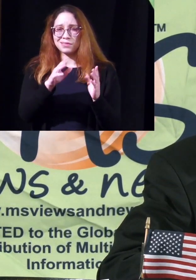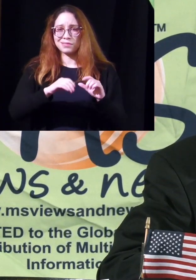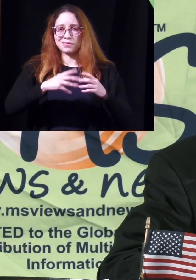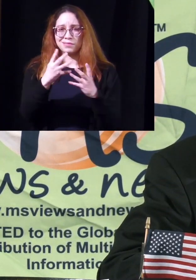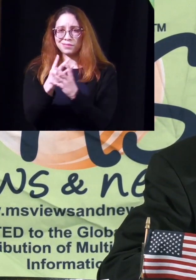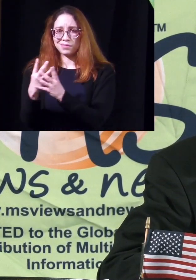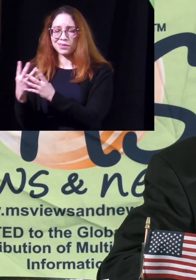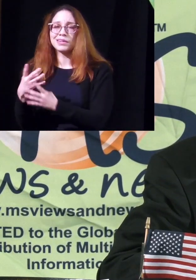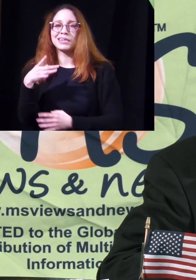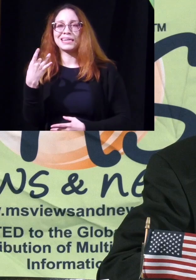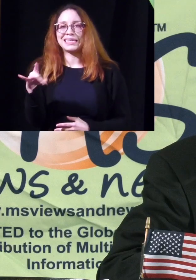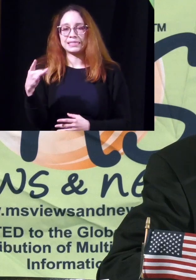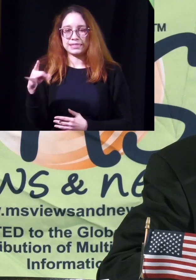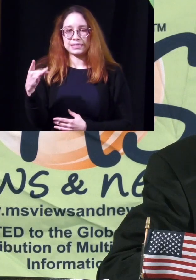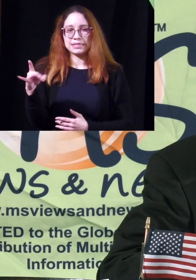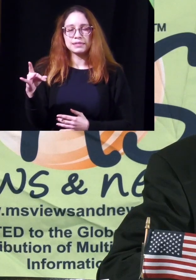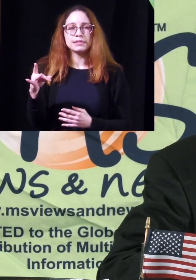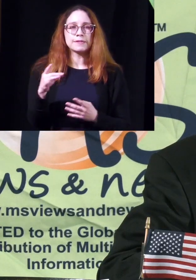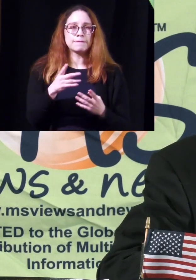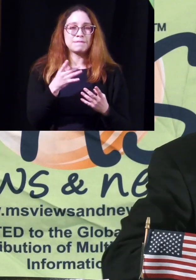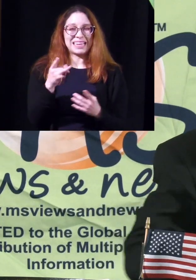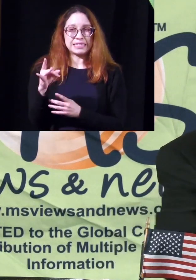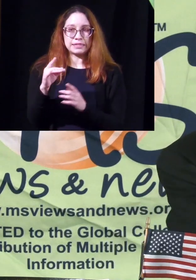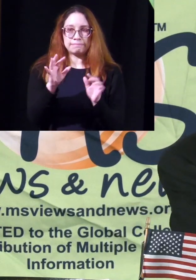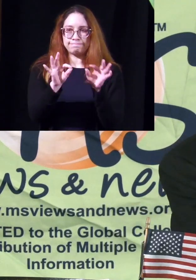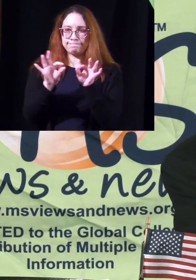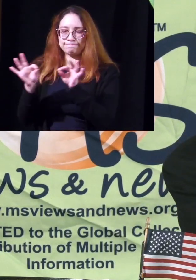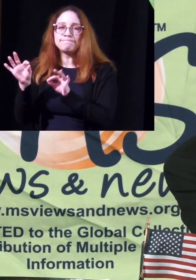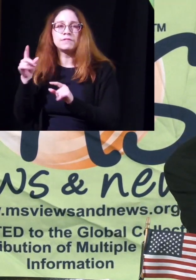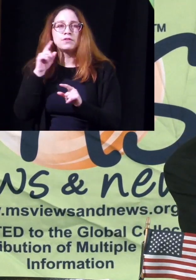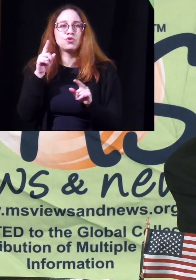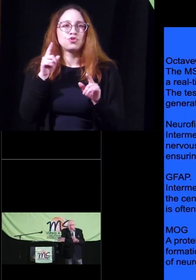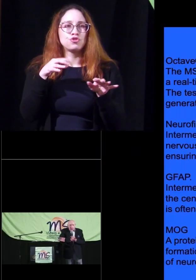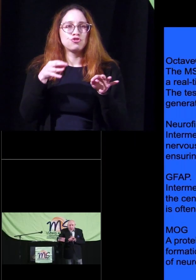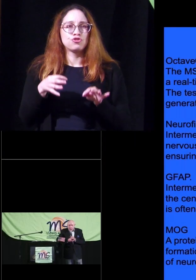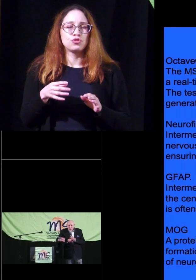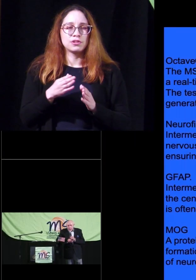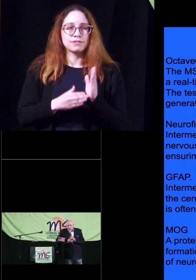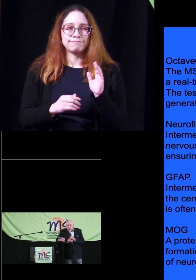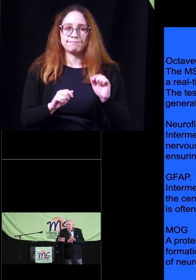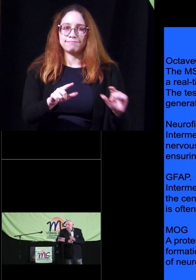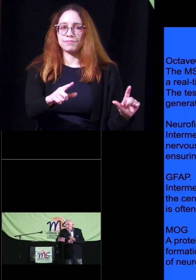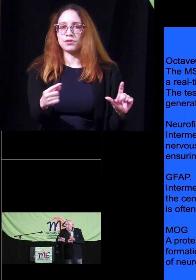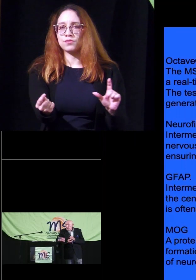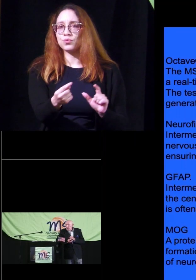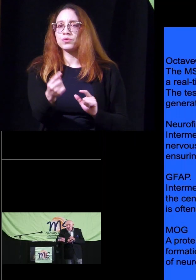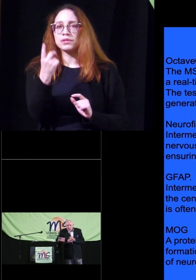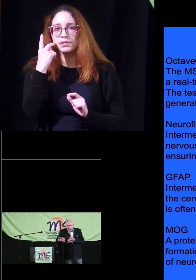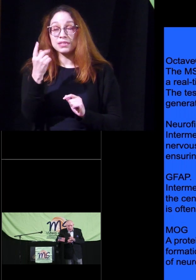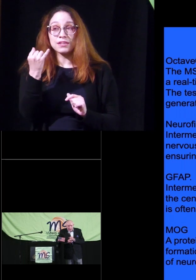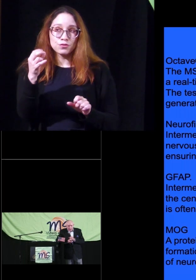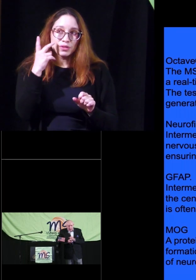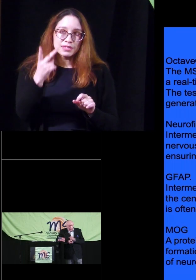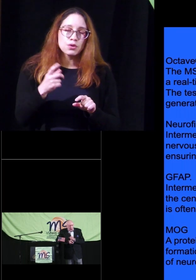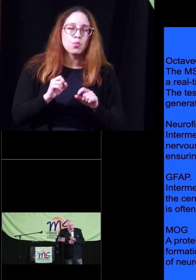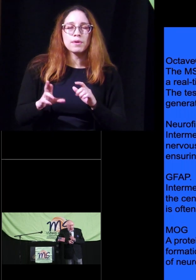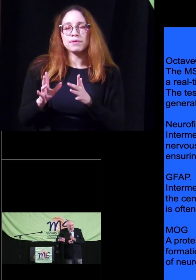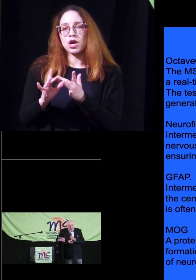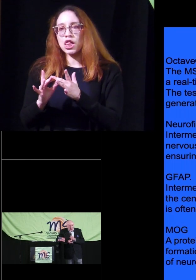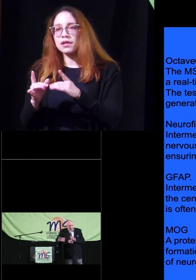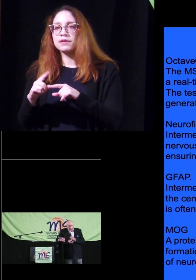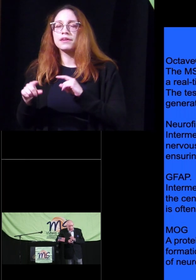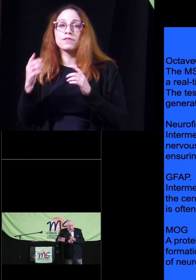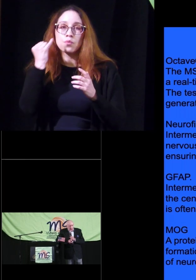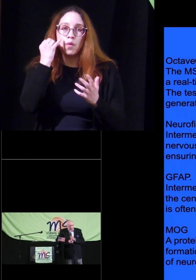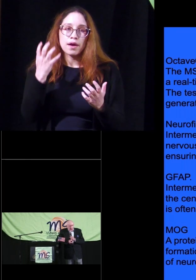of 18 of them. This describes some of them on this slide that you'll be able to see on the internet, if you